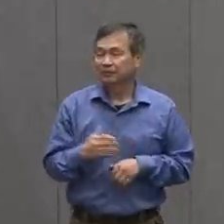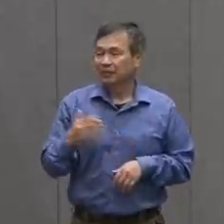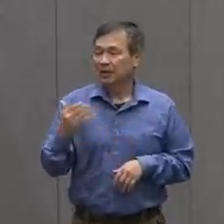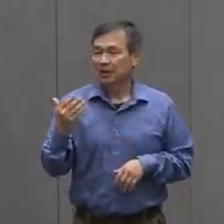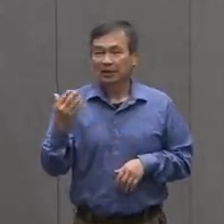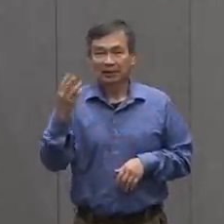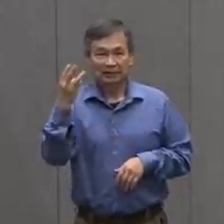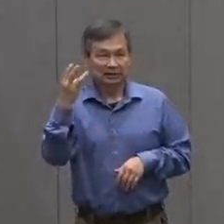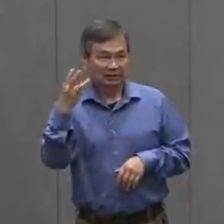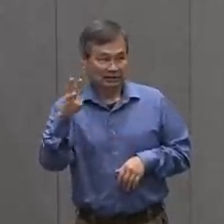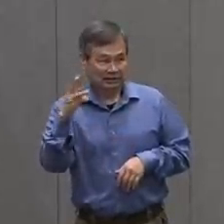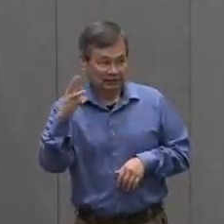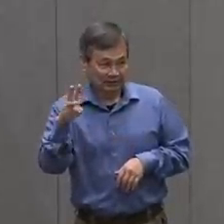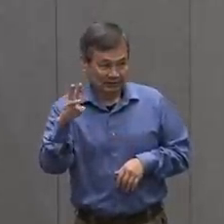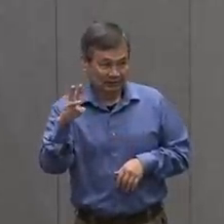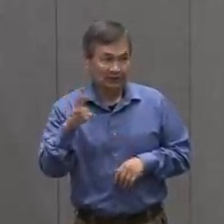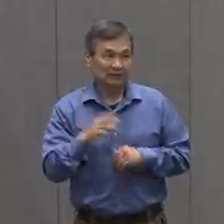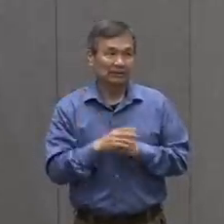16,